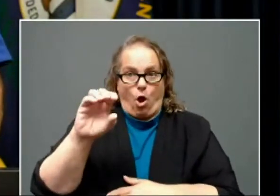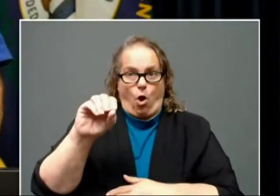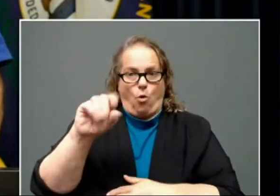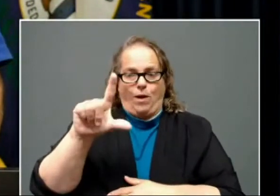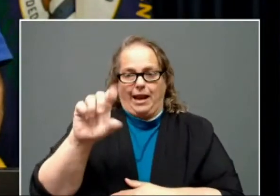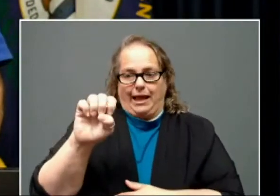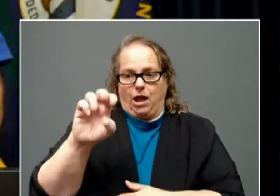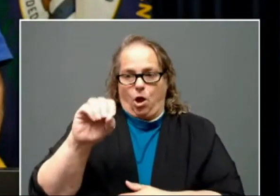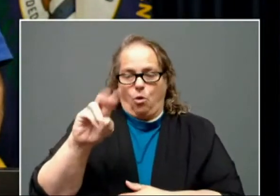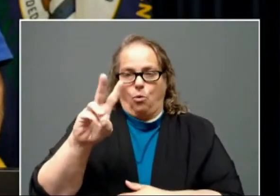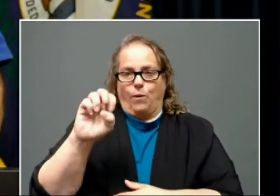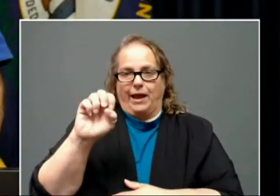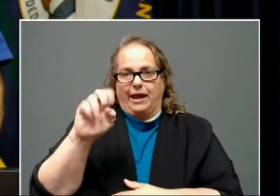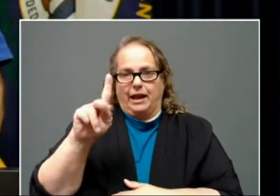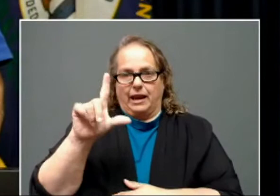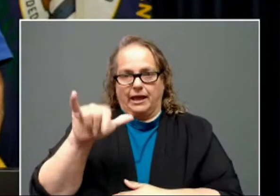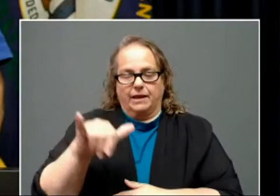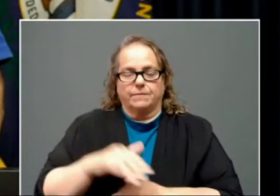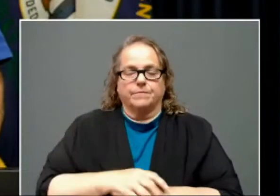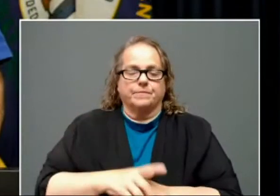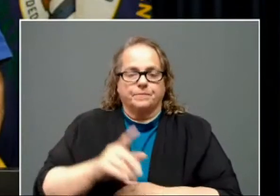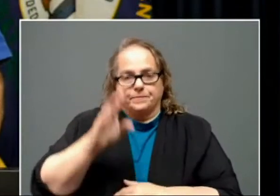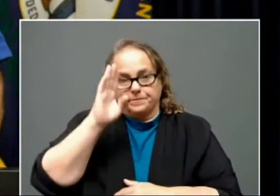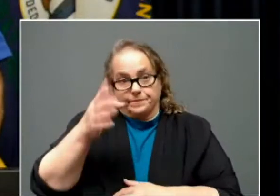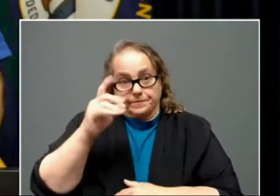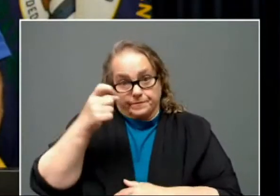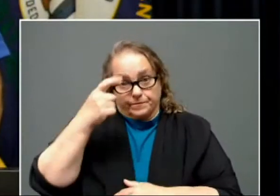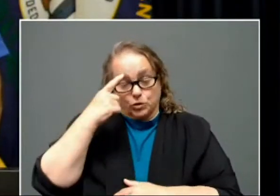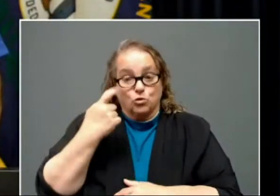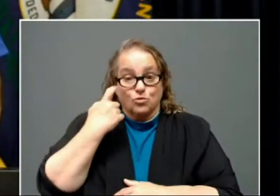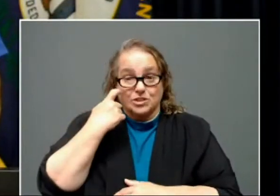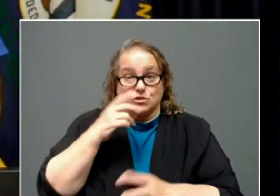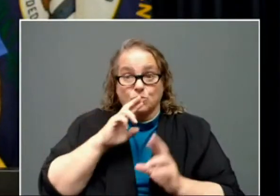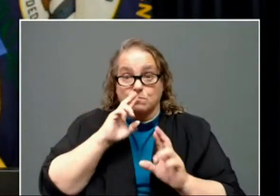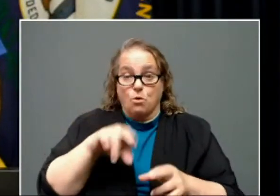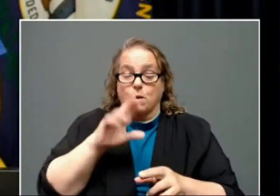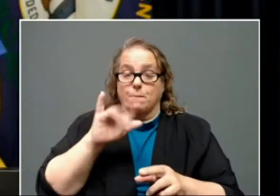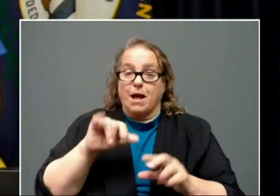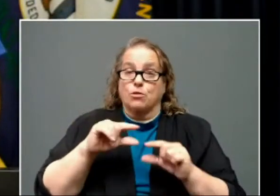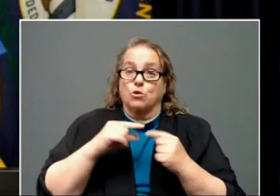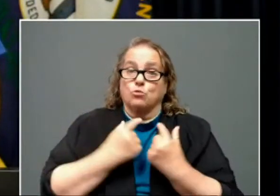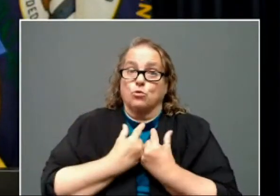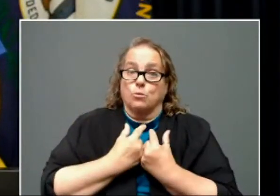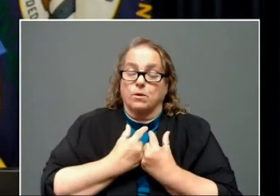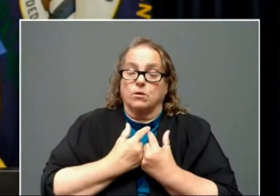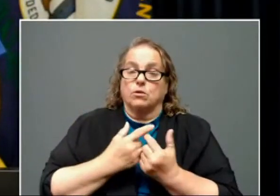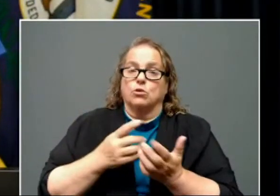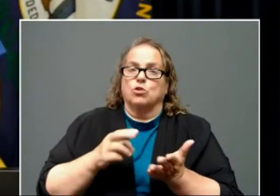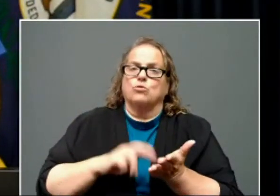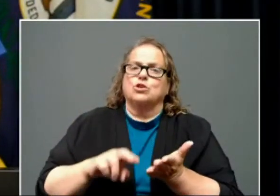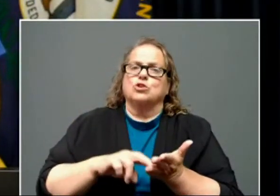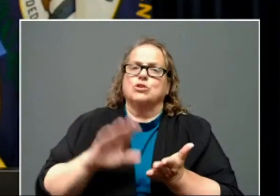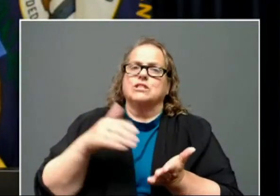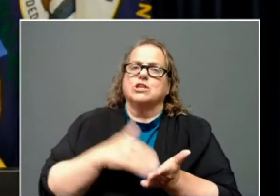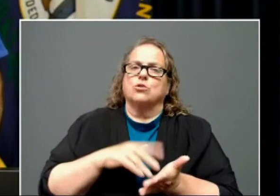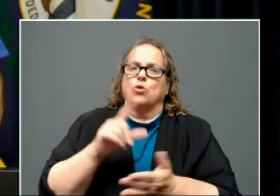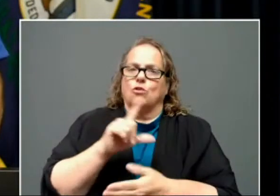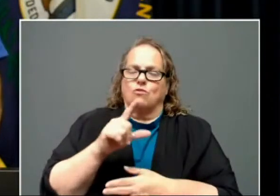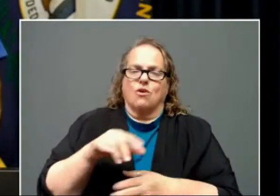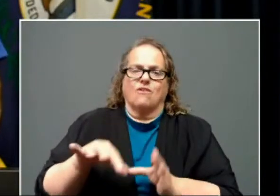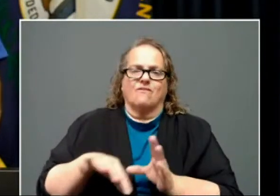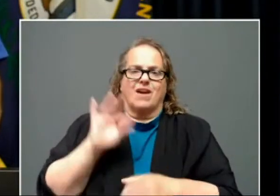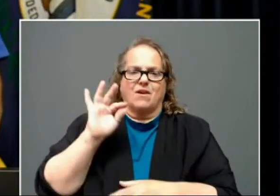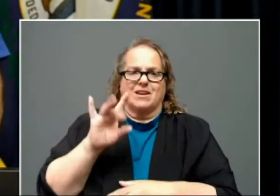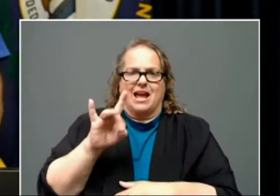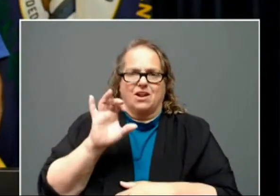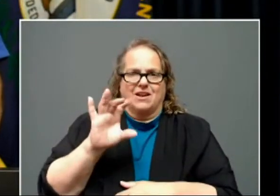Hi, Governor. A recent report by the Root Cause Research Center in Louisville found that there have been 888